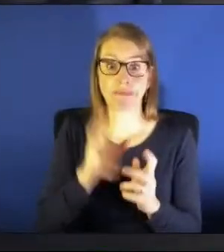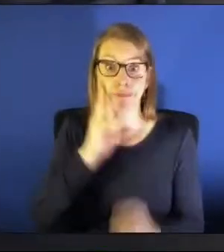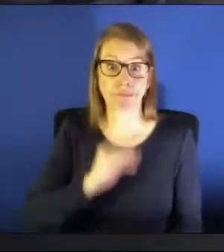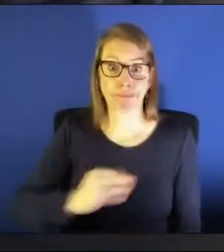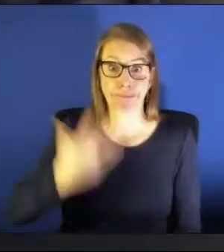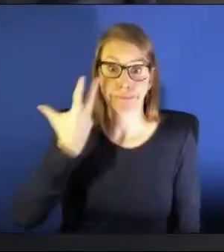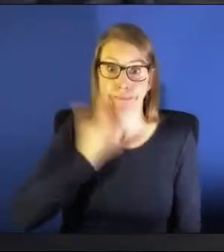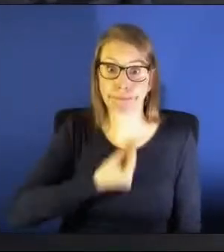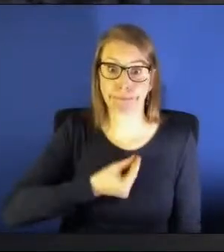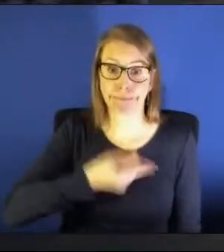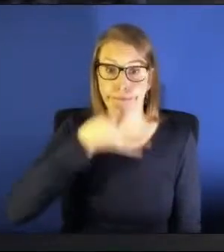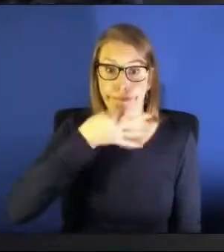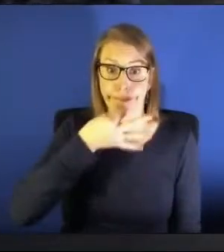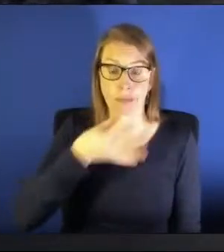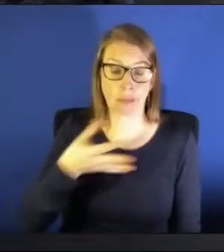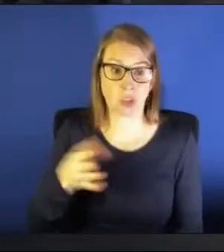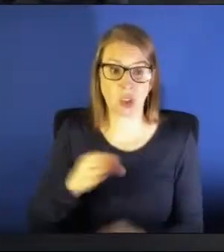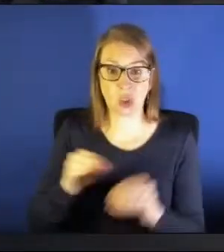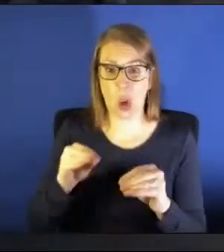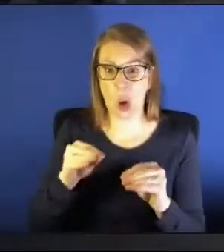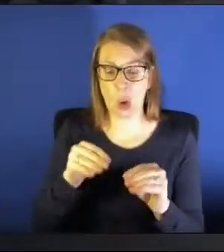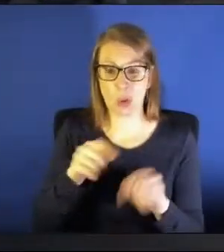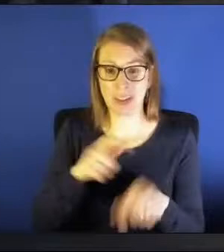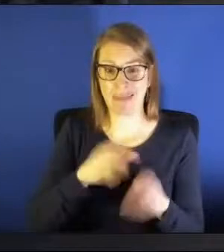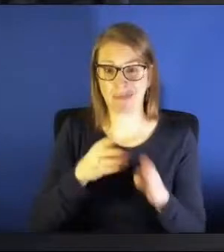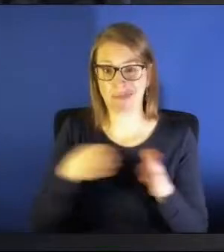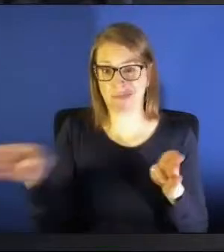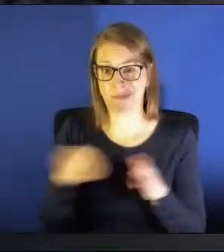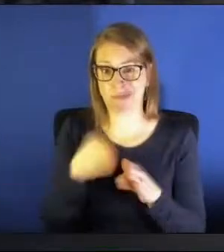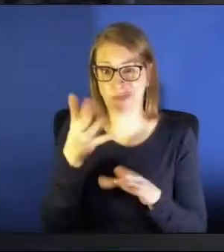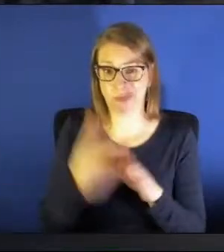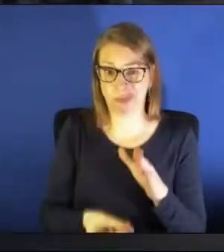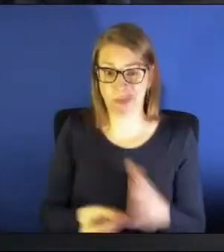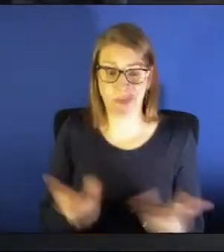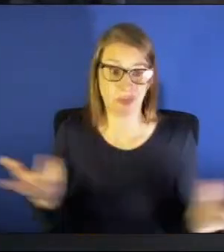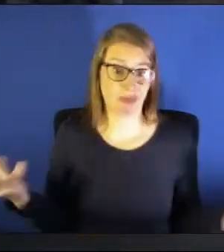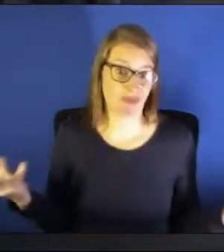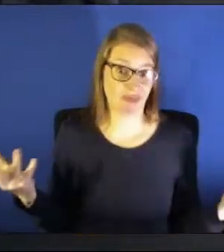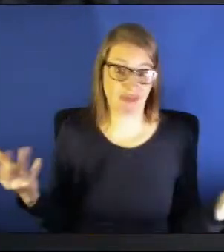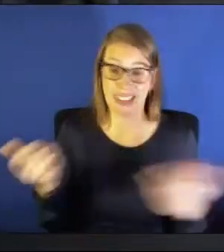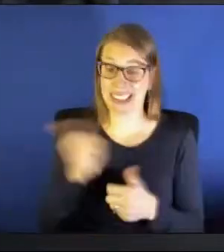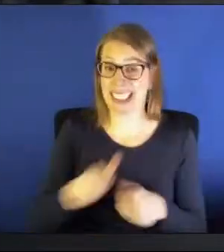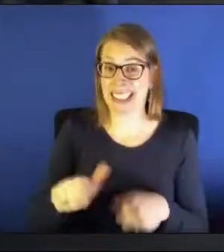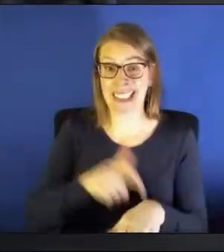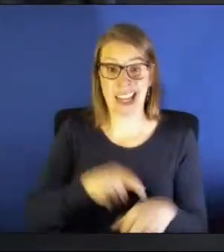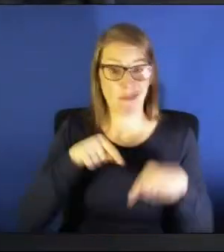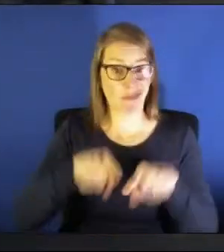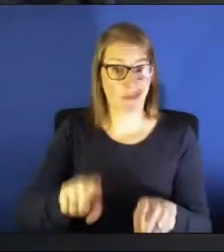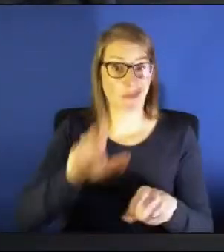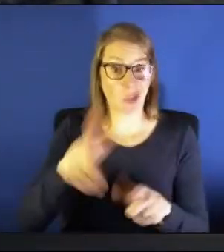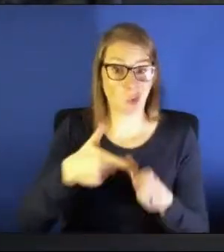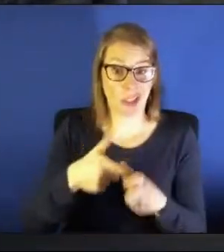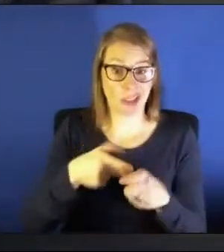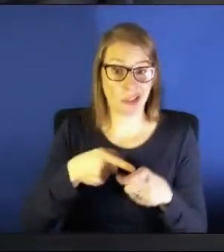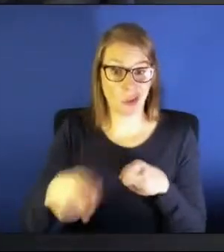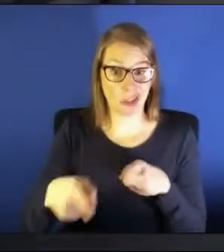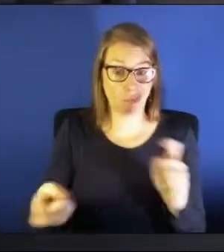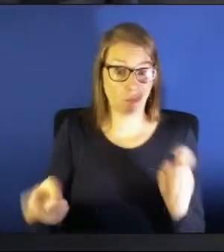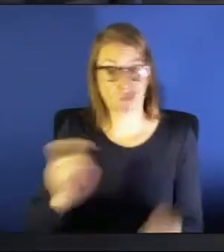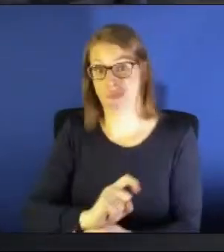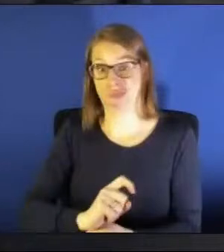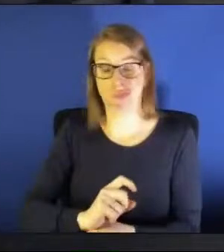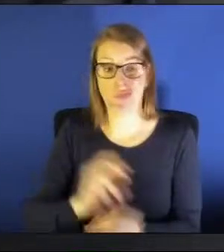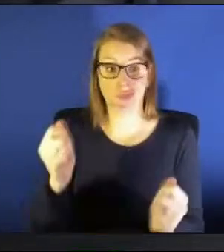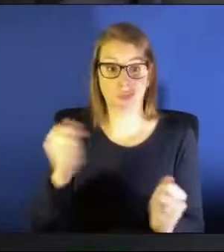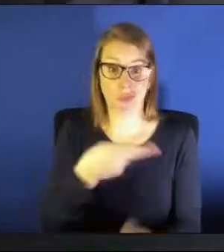no time that you're missing. You can come anytime during your running career. We can change things as early as high school and